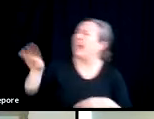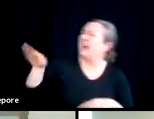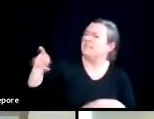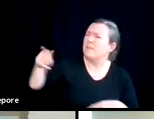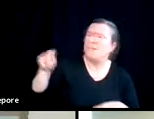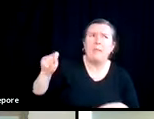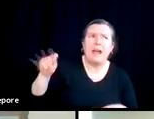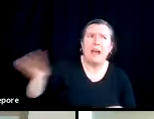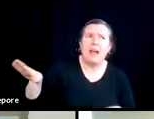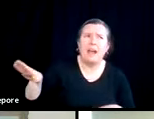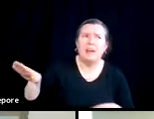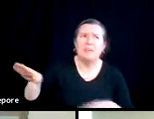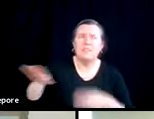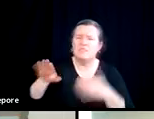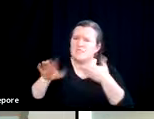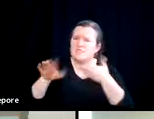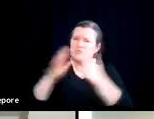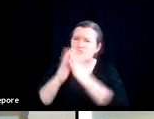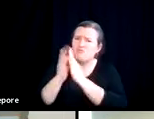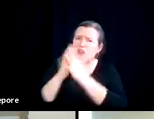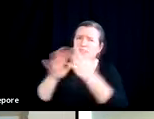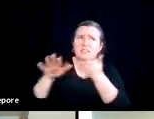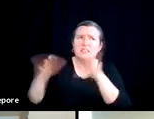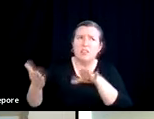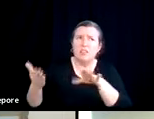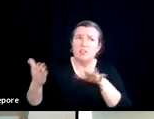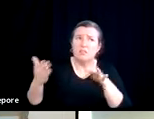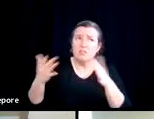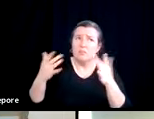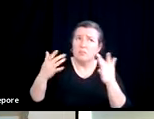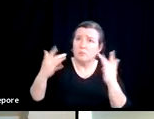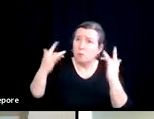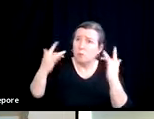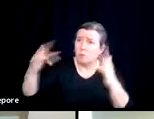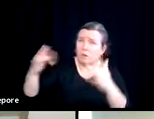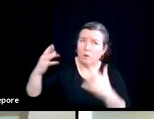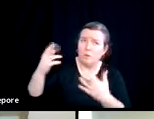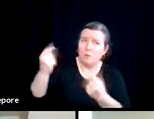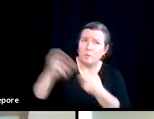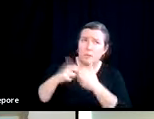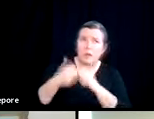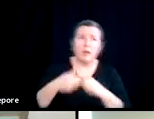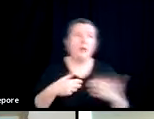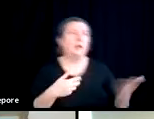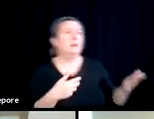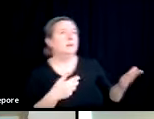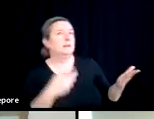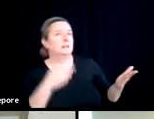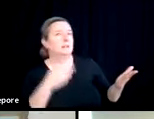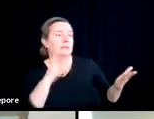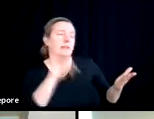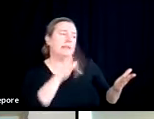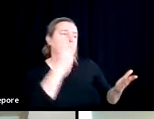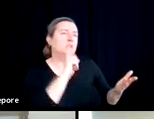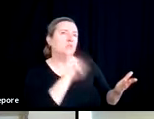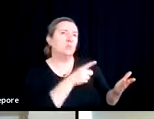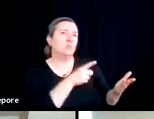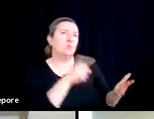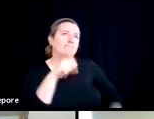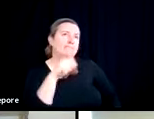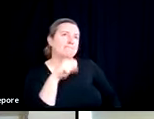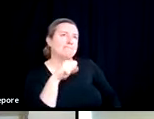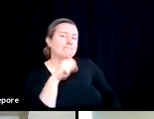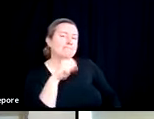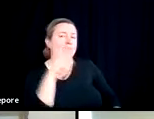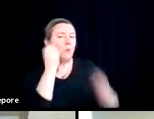friend here? Yeah, I think certainly that is the case, Governor. And I think what's also important to point out is that the